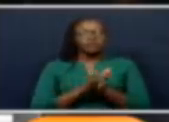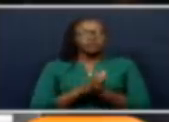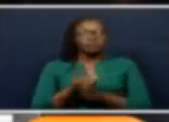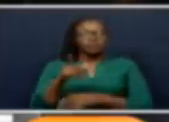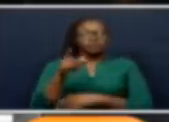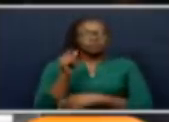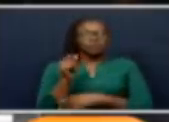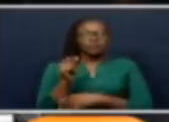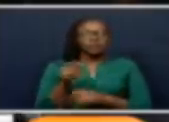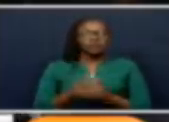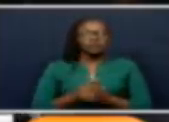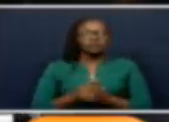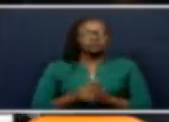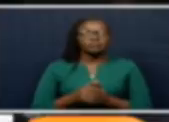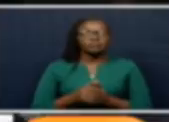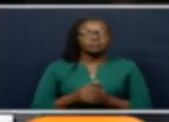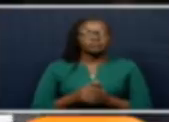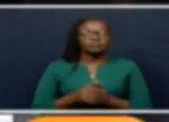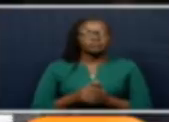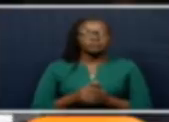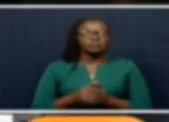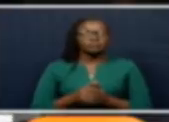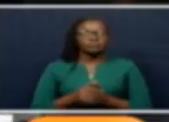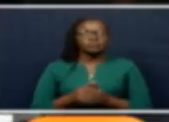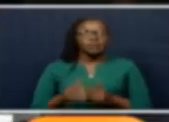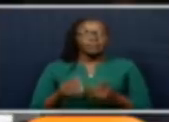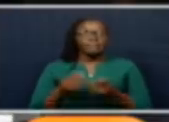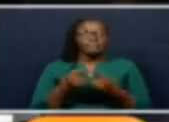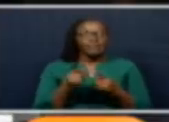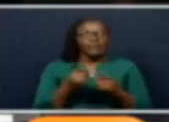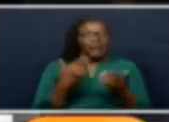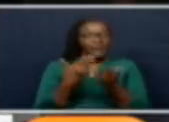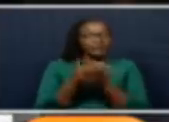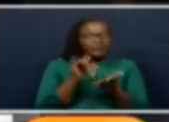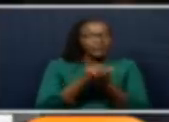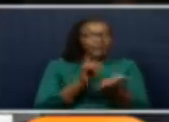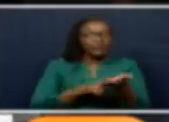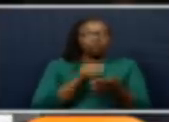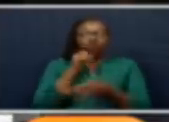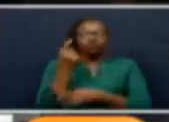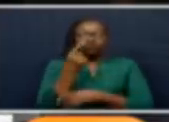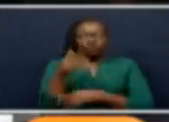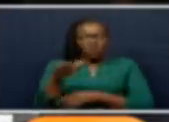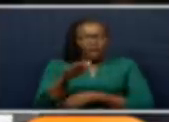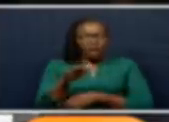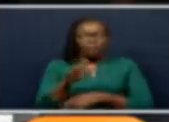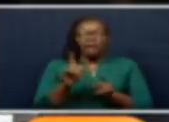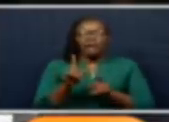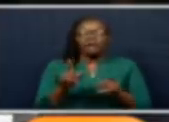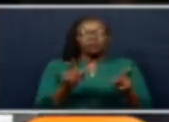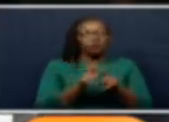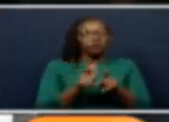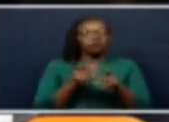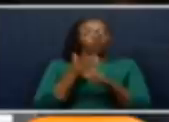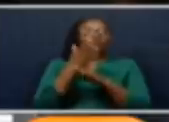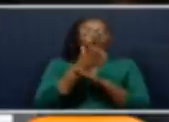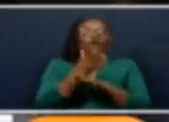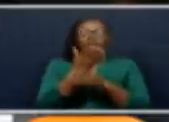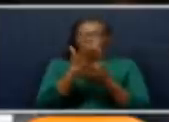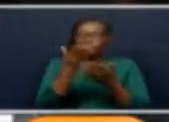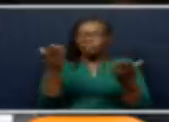No. So it is until when you are there. Yes. And it is not only here. World over. Because you